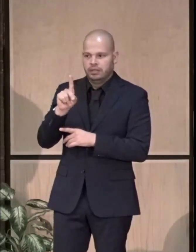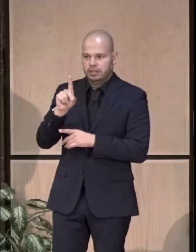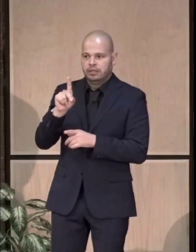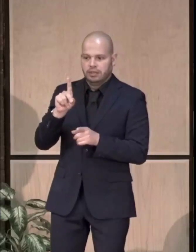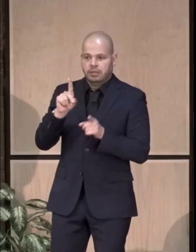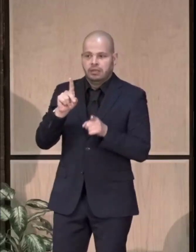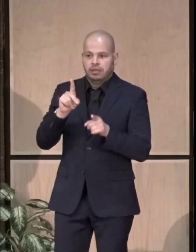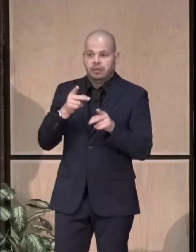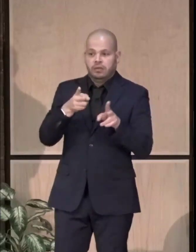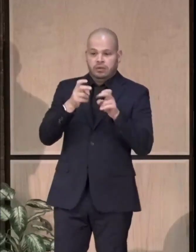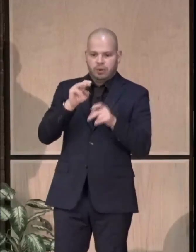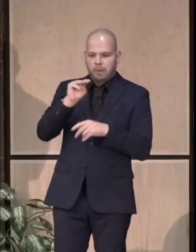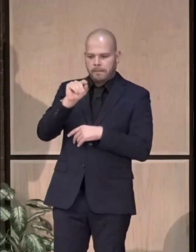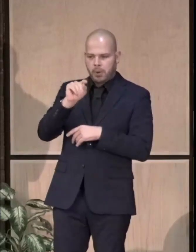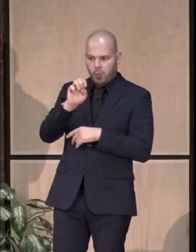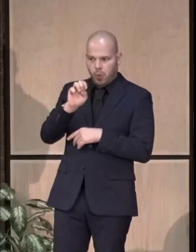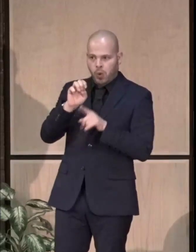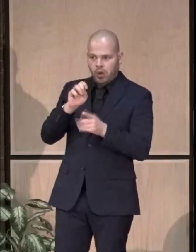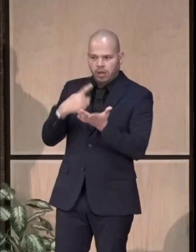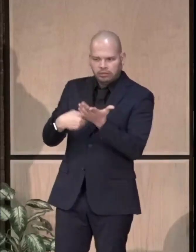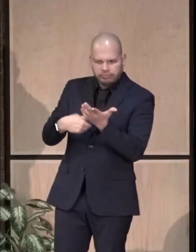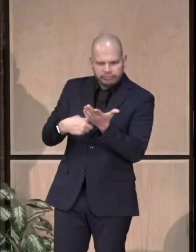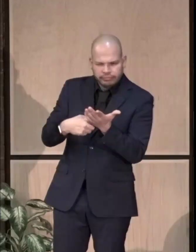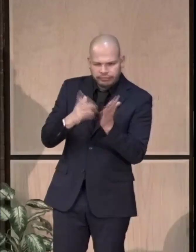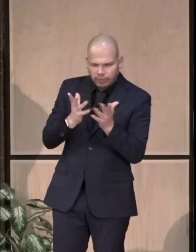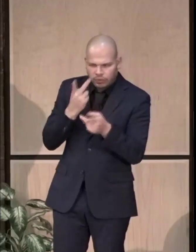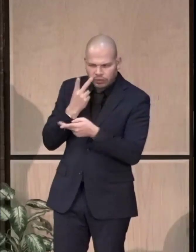correspondence to him. Do you recall that?